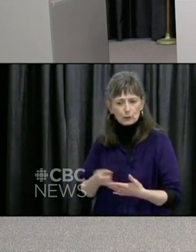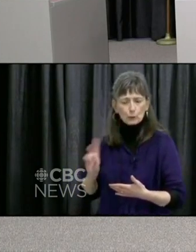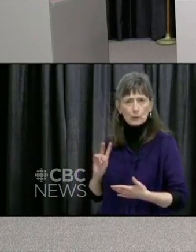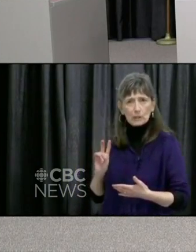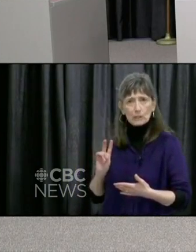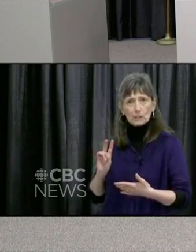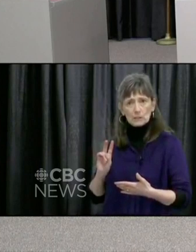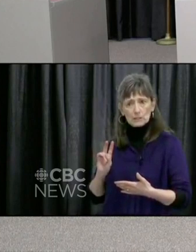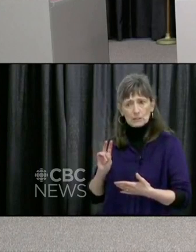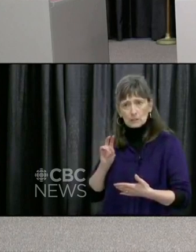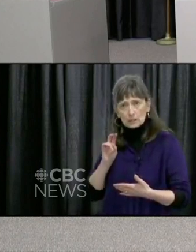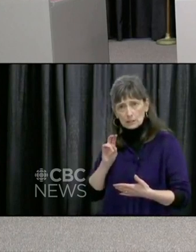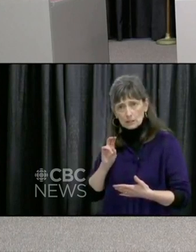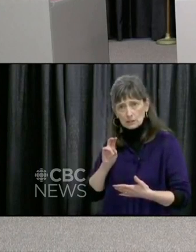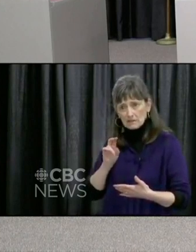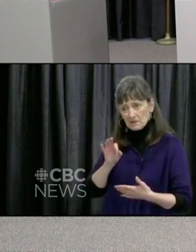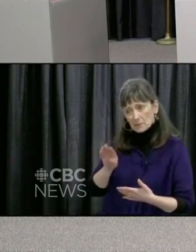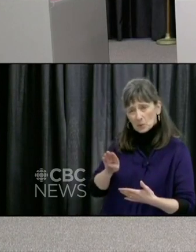media?